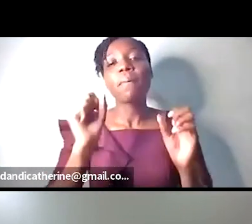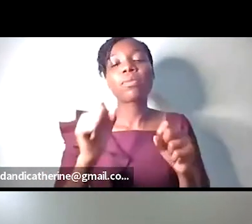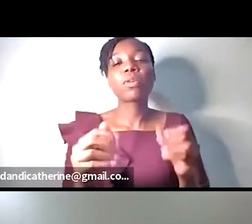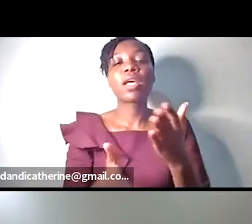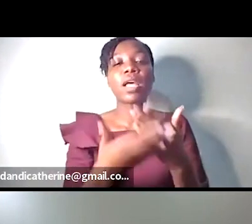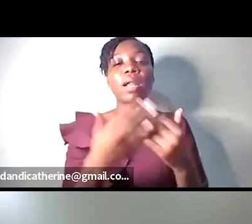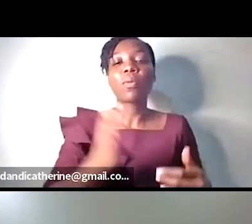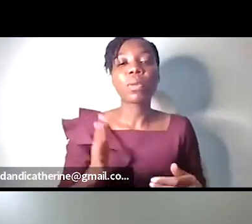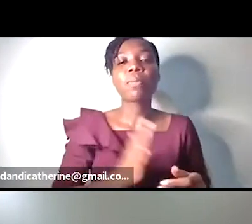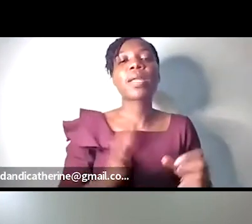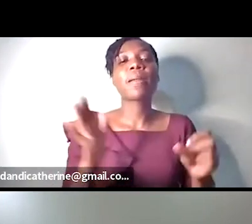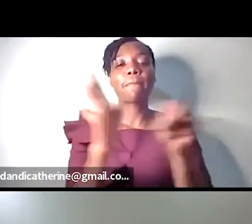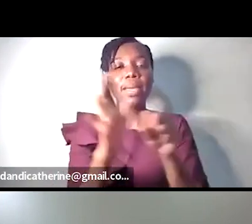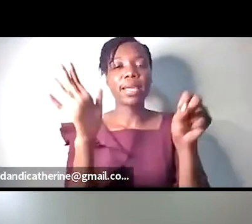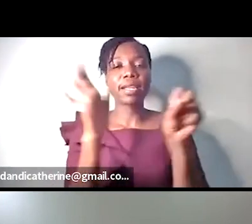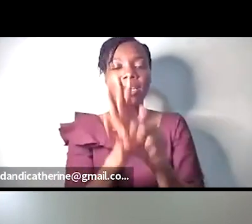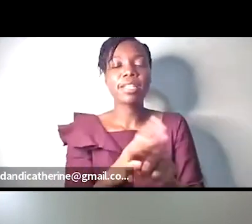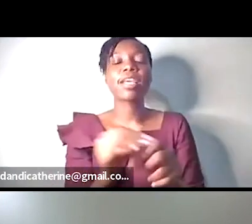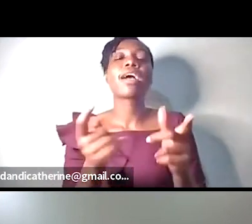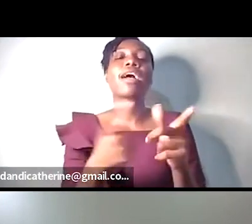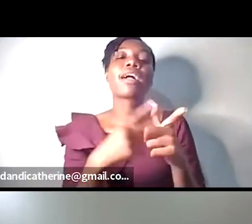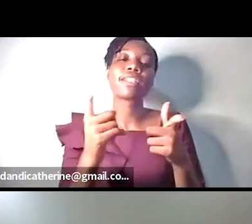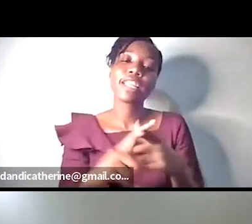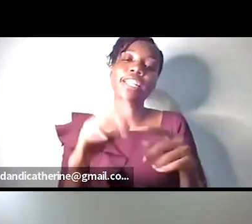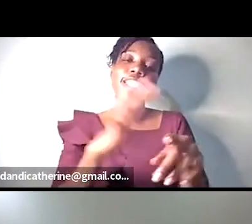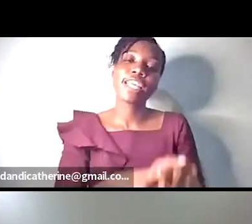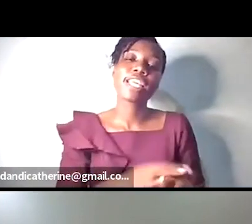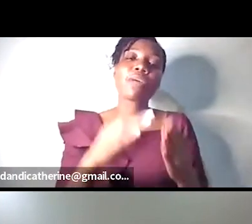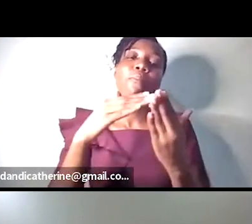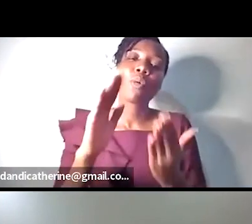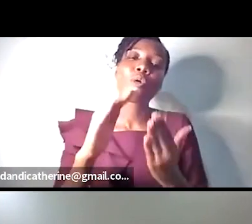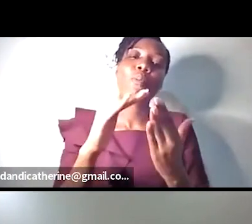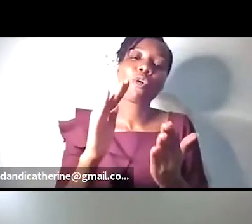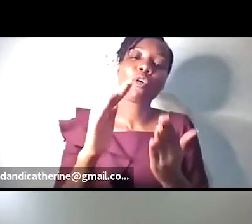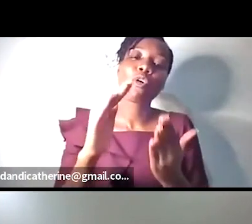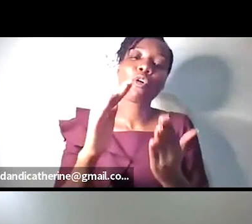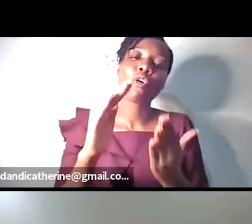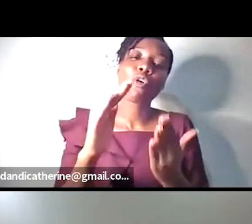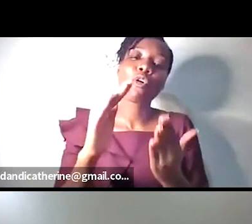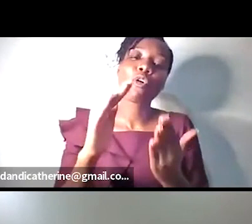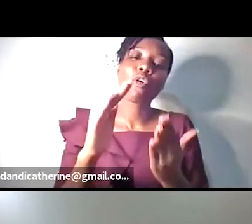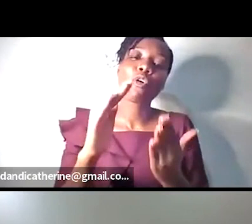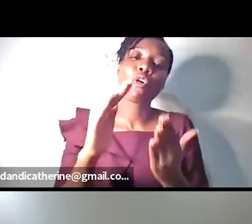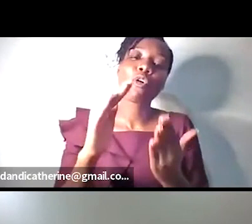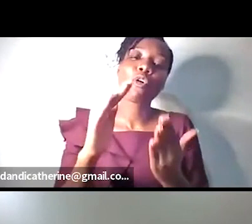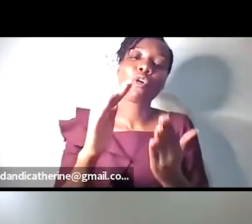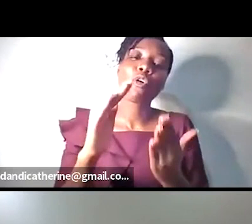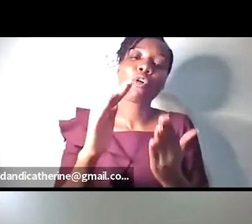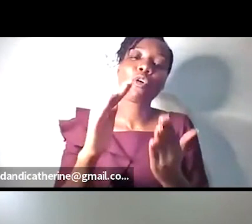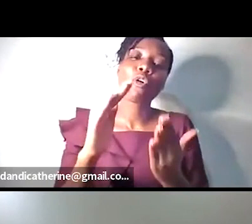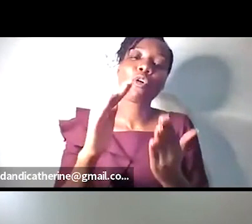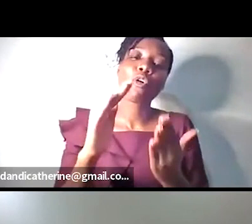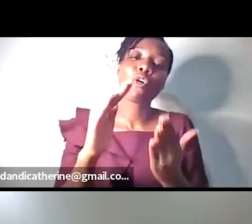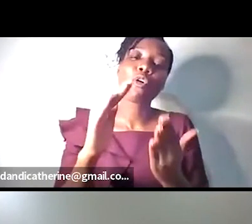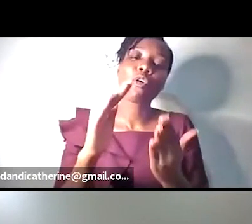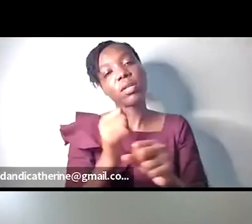that level because we are able and we give so much more. I'm telling you, I'll wake up in the morning, I'll be on the phone preparing, I'll be on